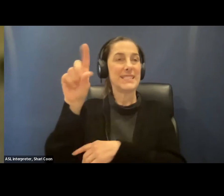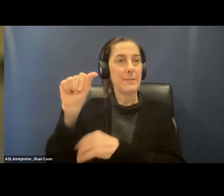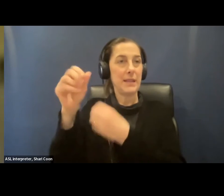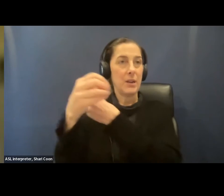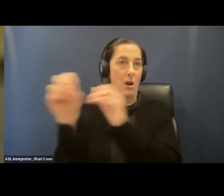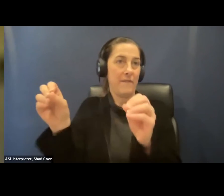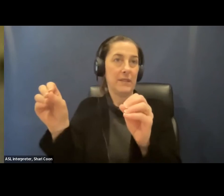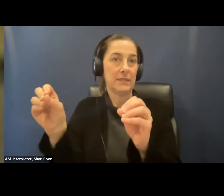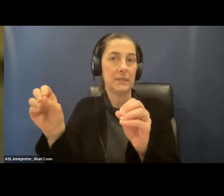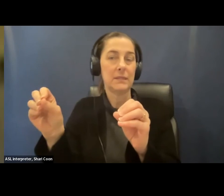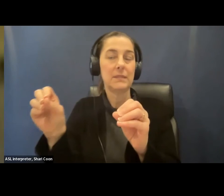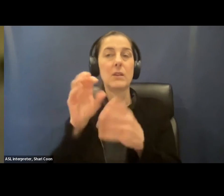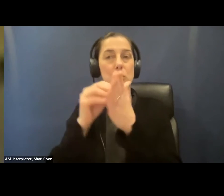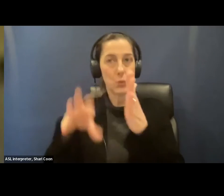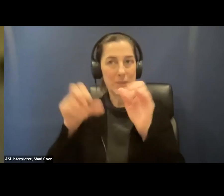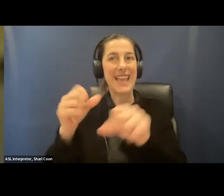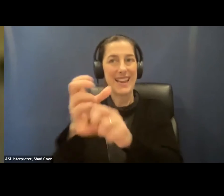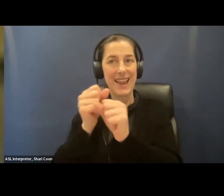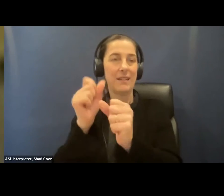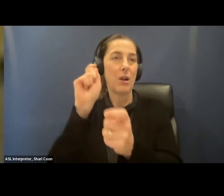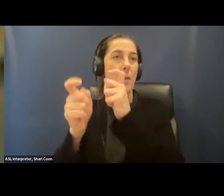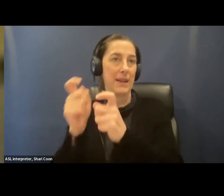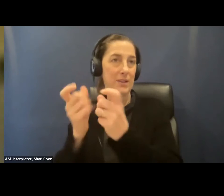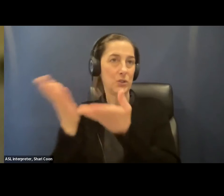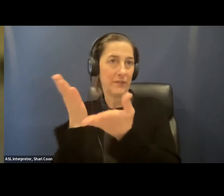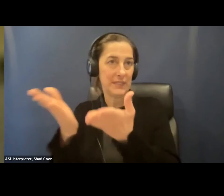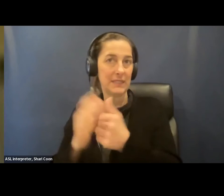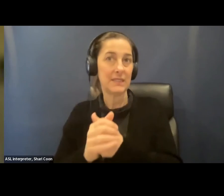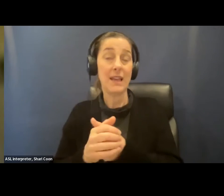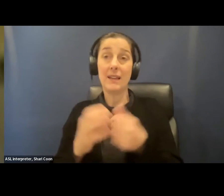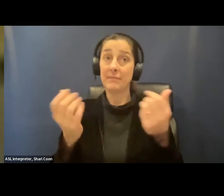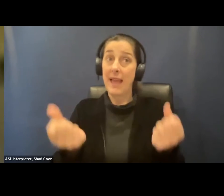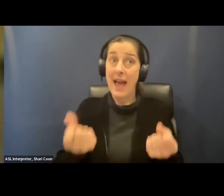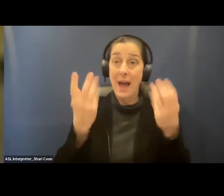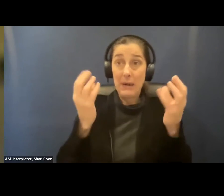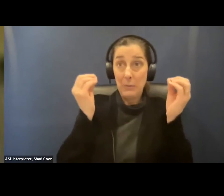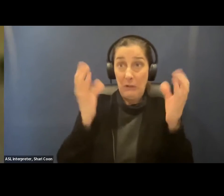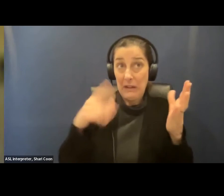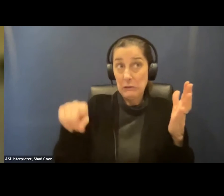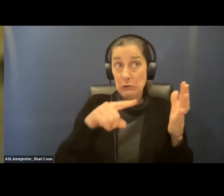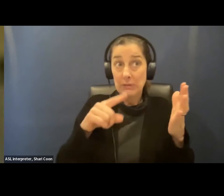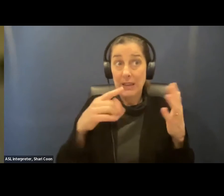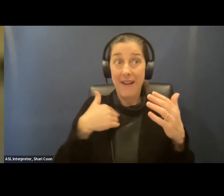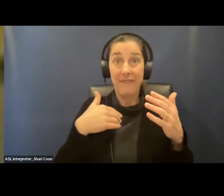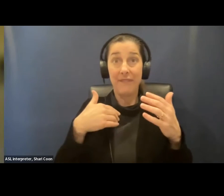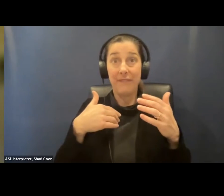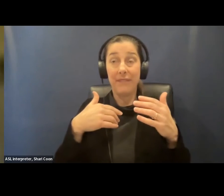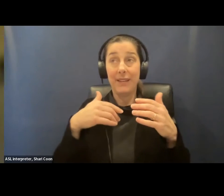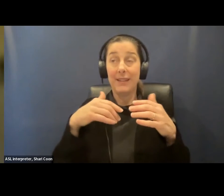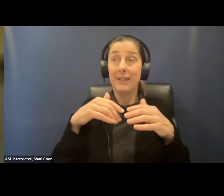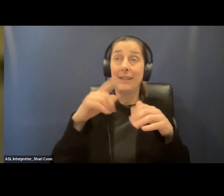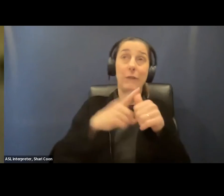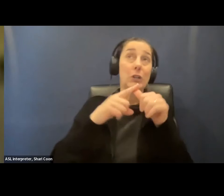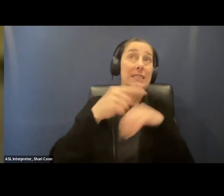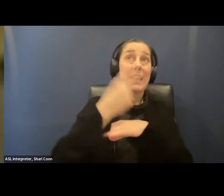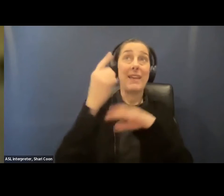important. I don't know how many professors are doing like a, you know, full syllabus day on the first day of class or what,